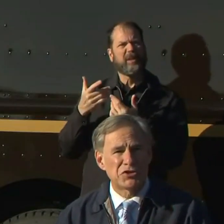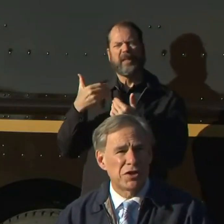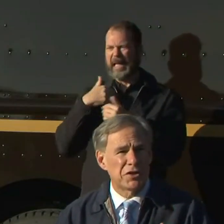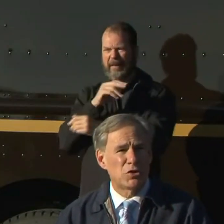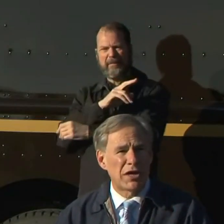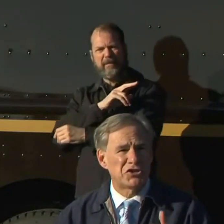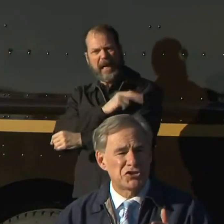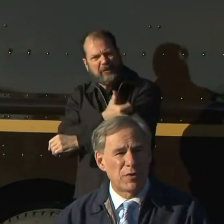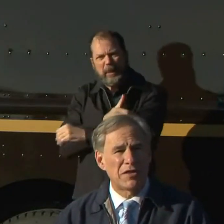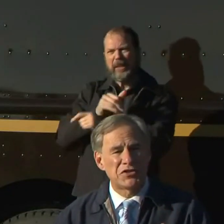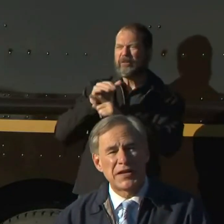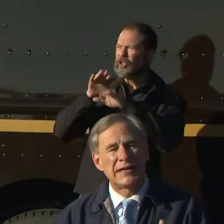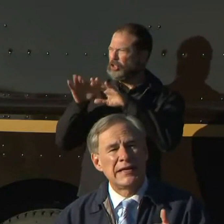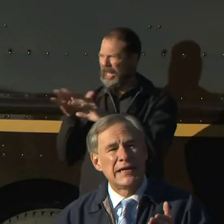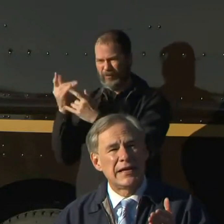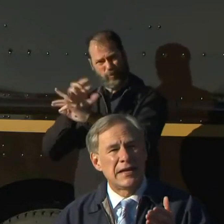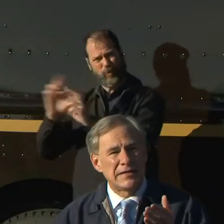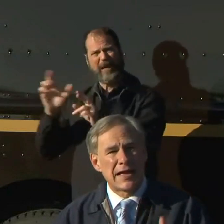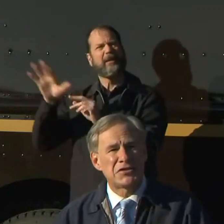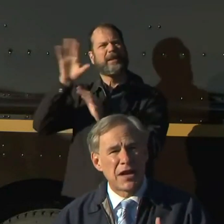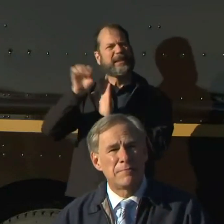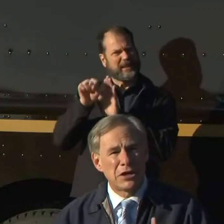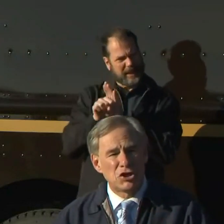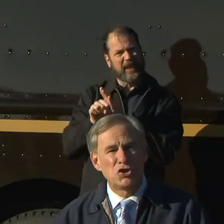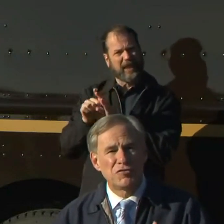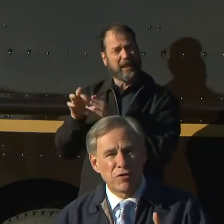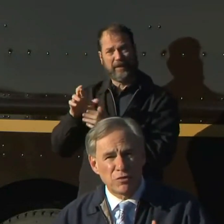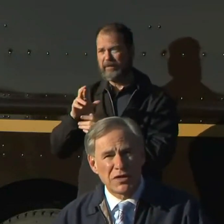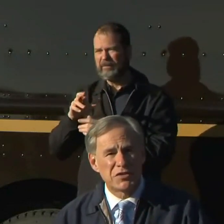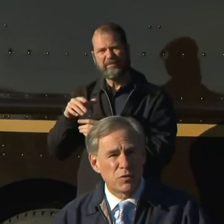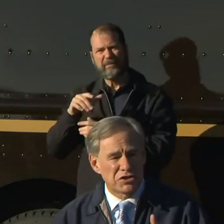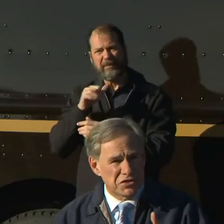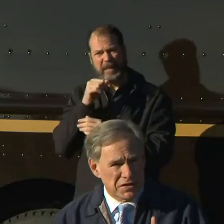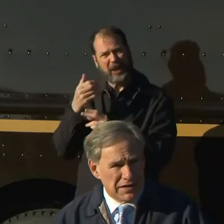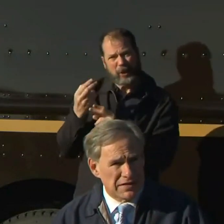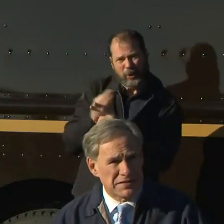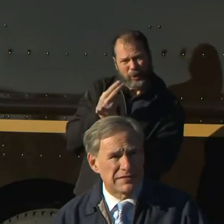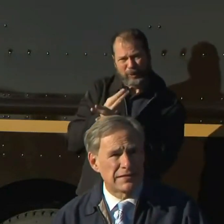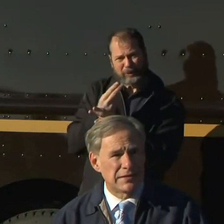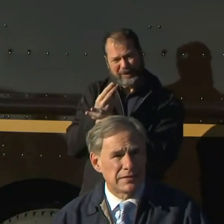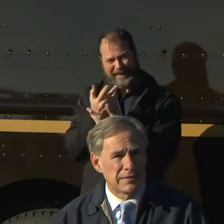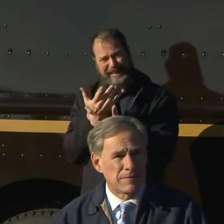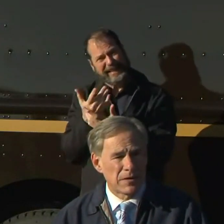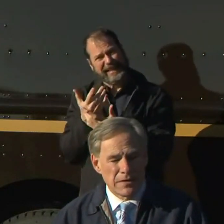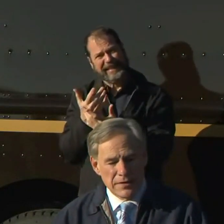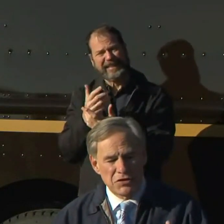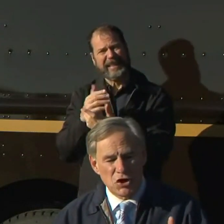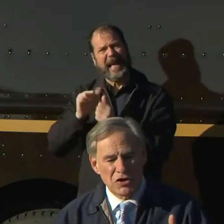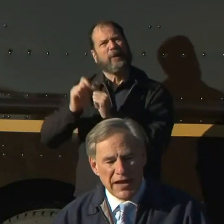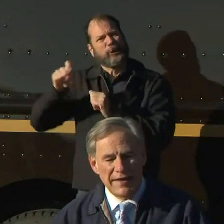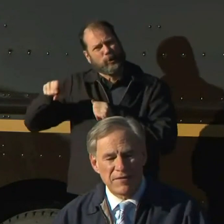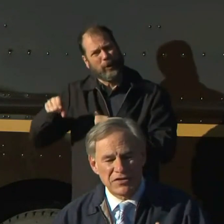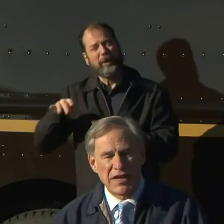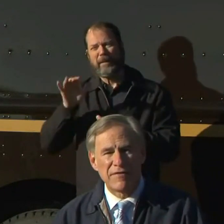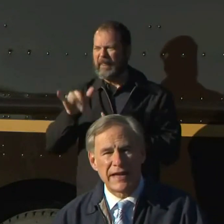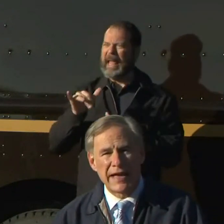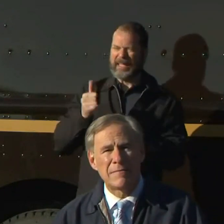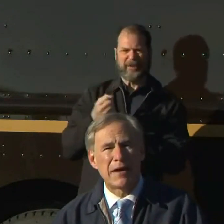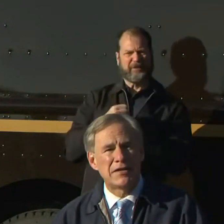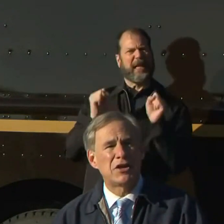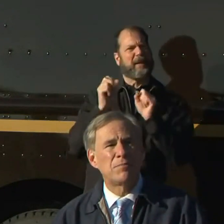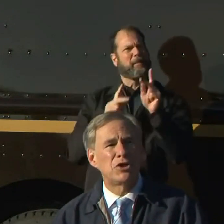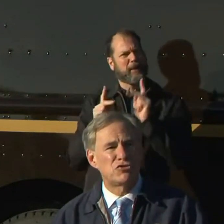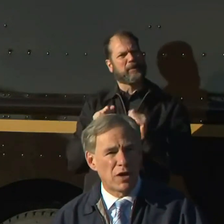in the hospitals and other locations around the state, and that's not being used for the reason which is it is intended. These are